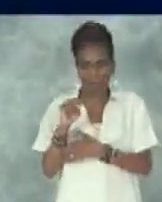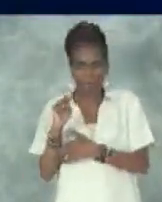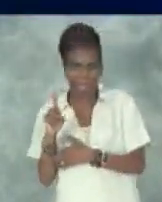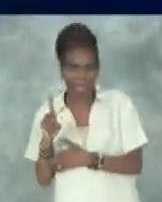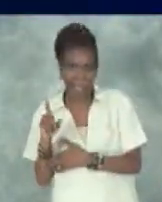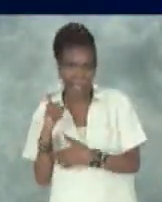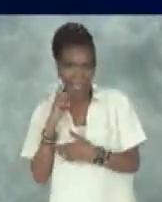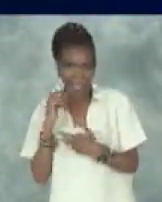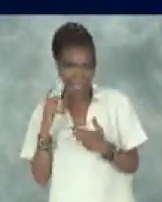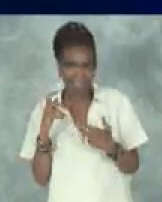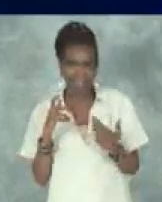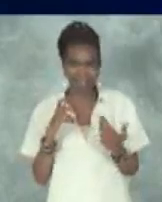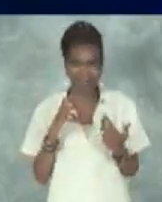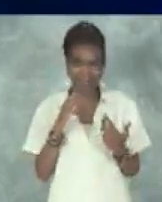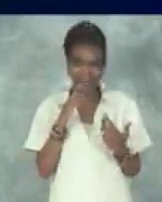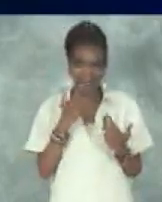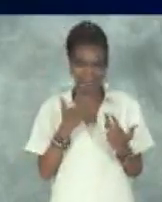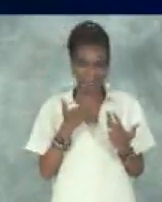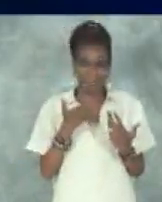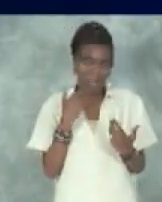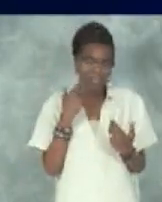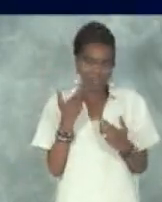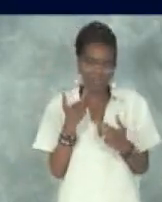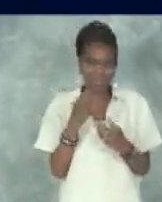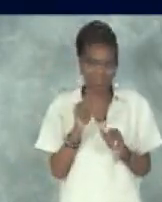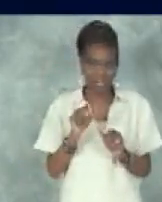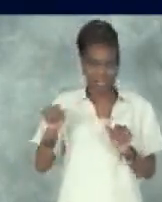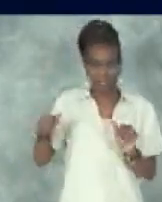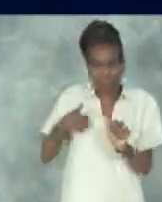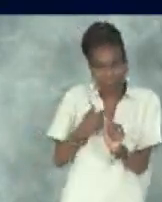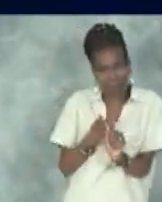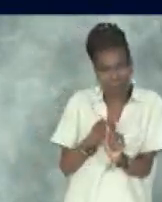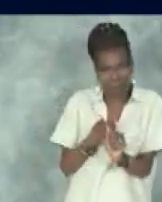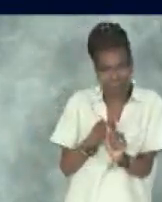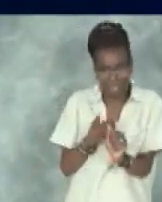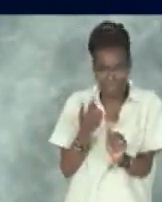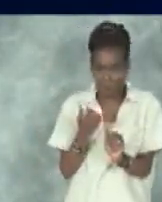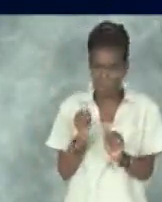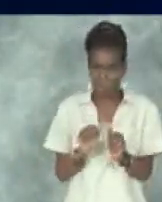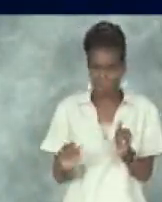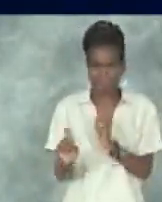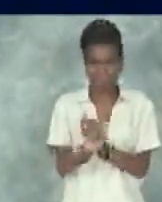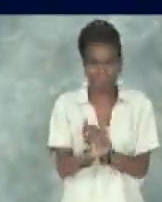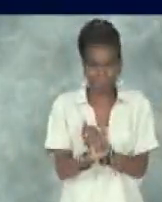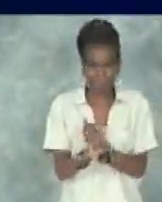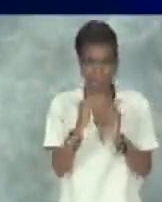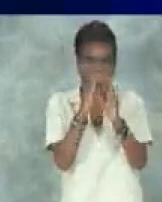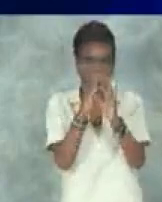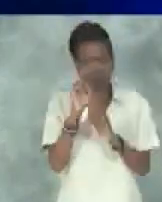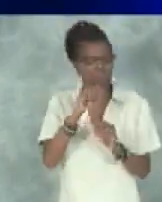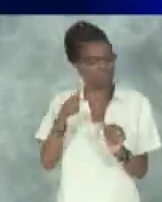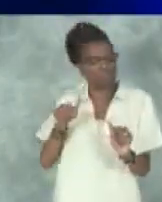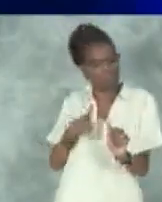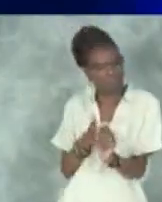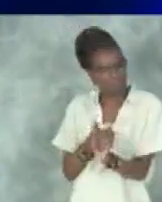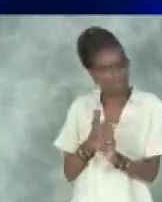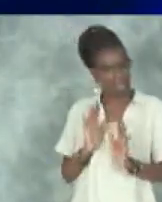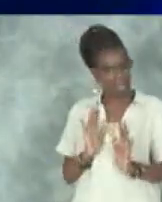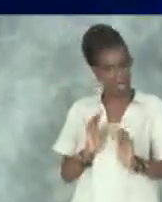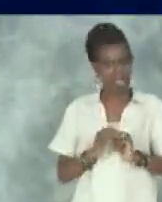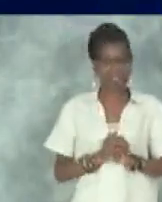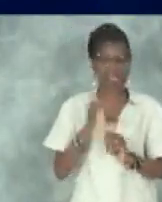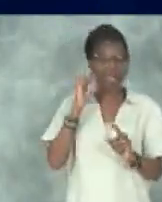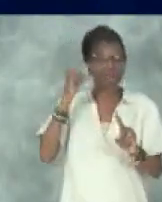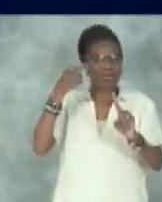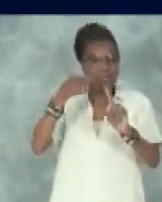my season of out front. I just want to be in the horn section. I want to learn. And quite frankly, I've got a goal. I've got a goal. You